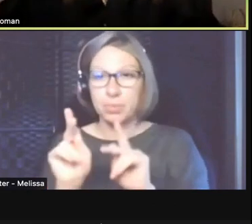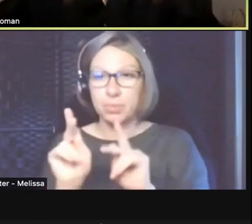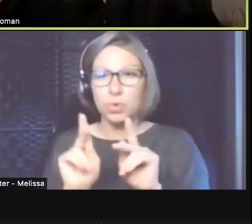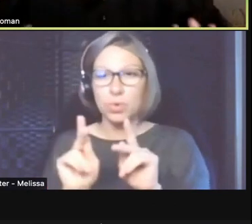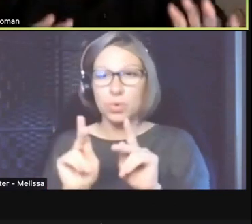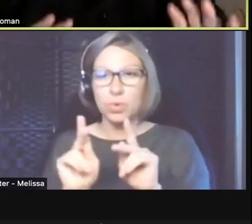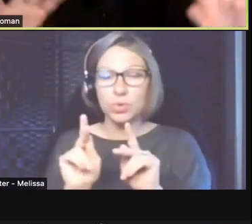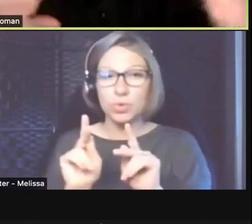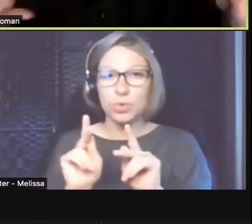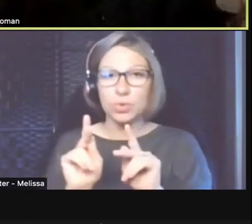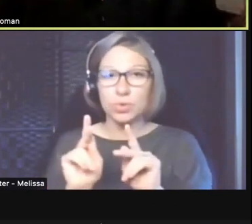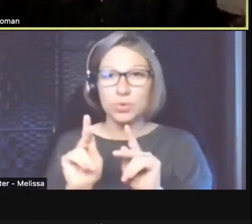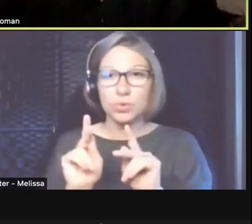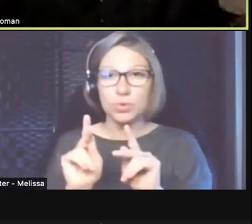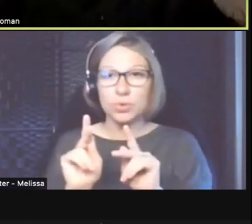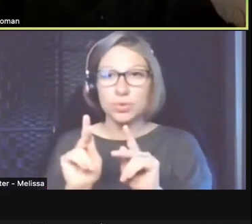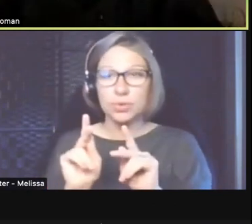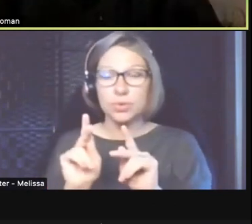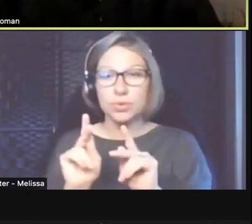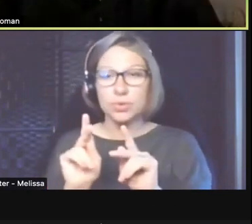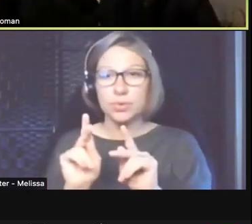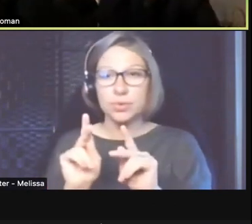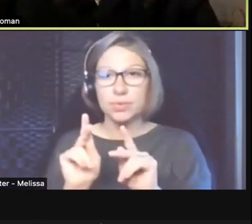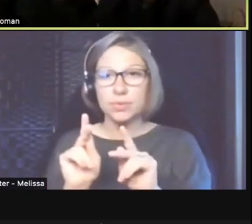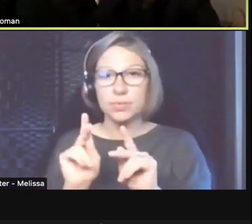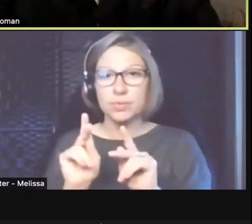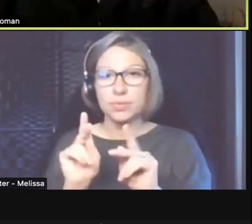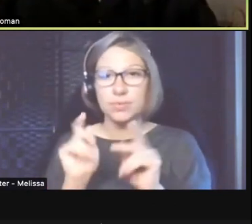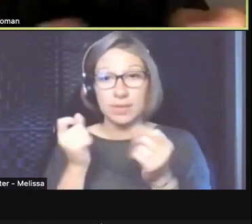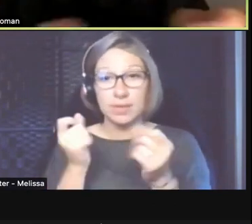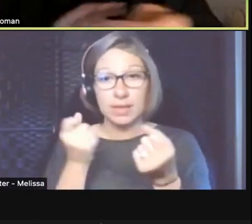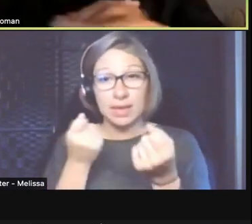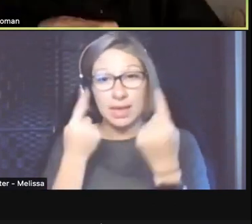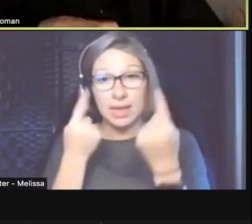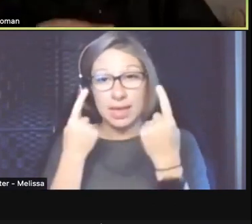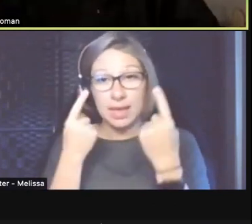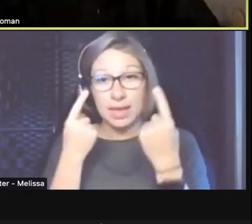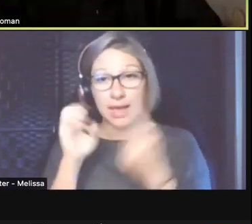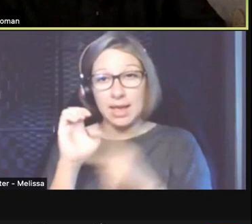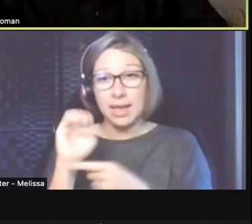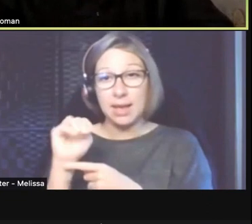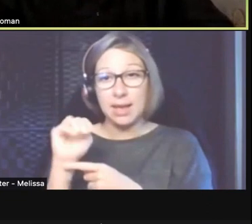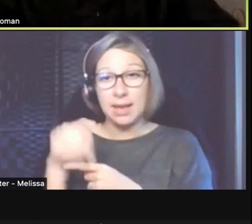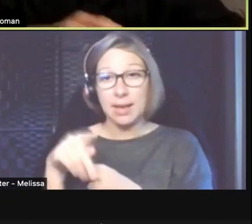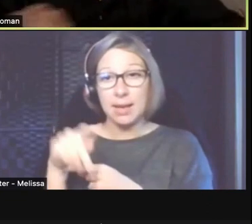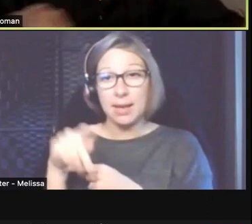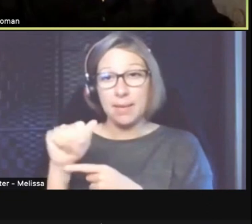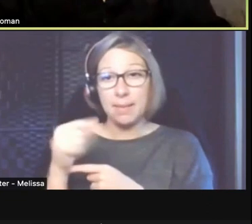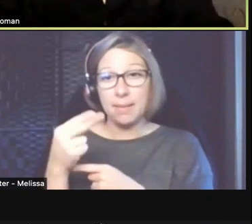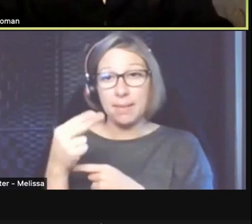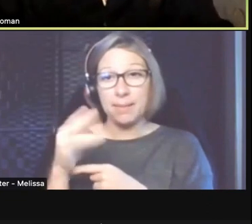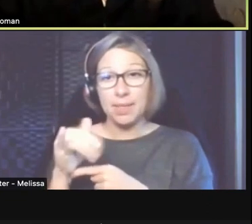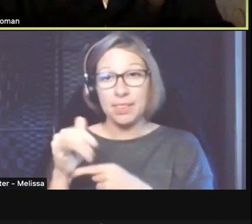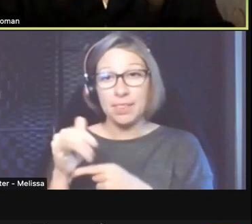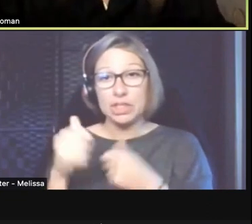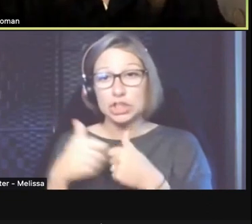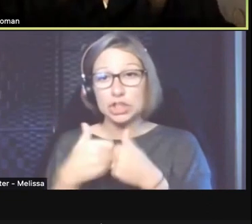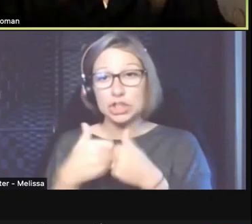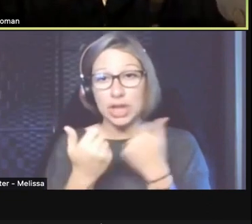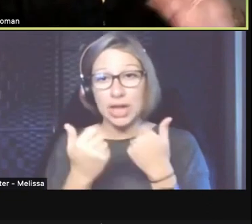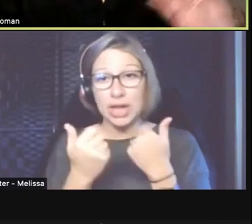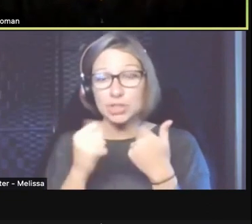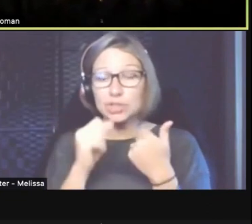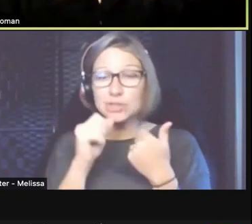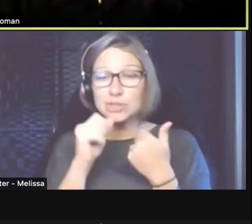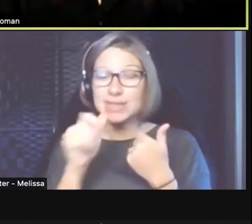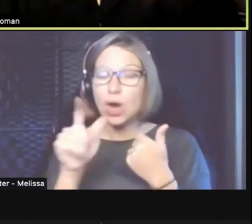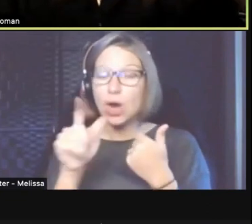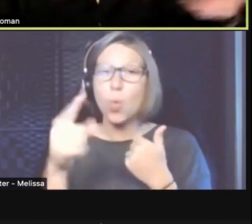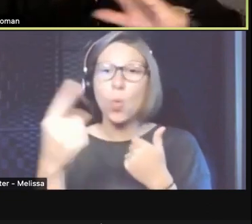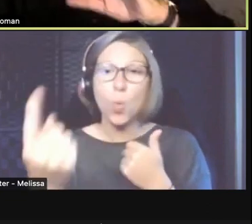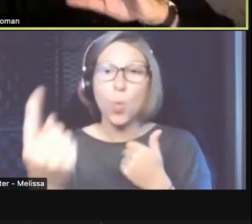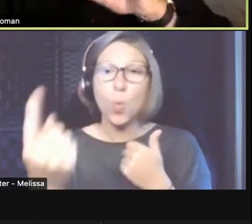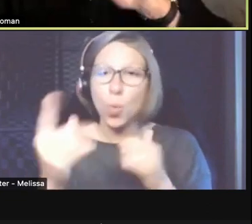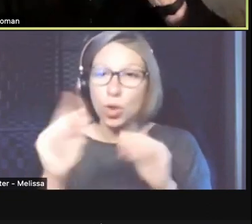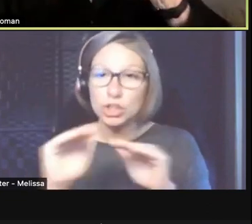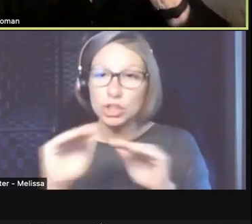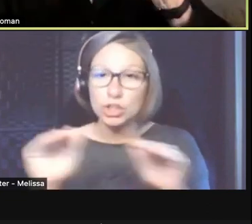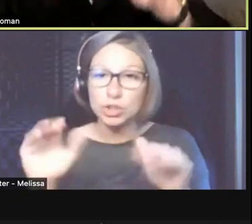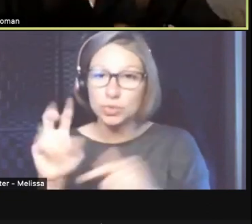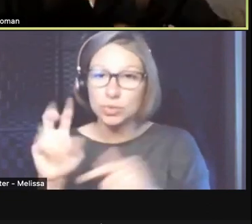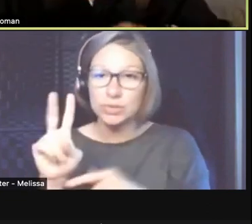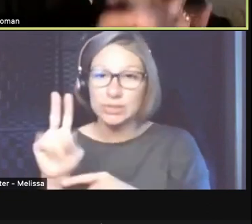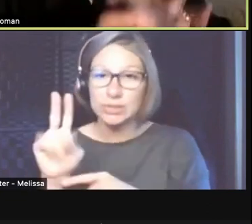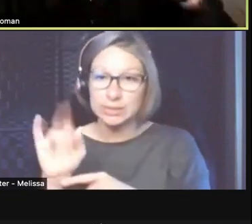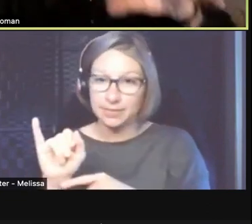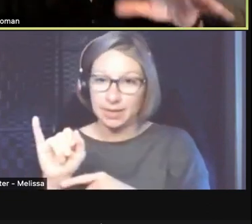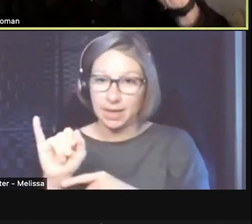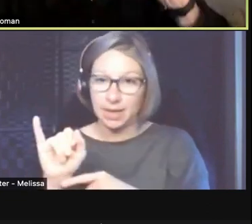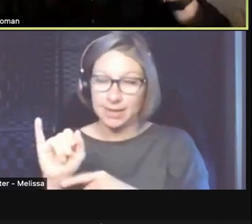me, empathy challenges are not isolated to children with CVI. That's another issue.